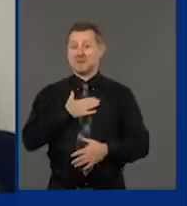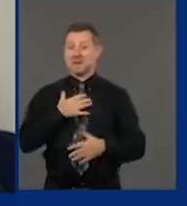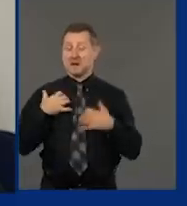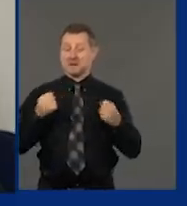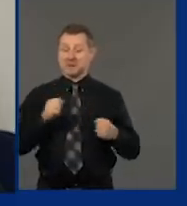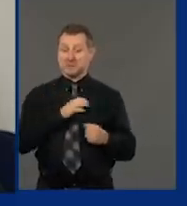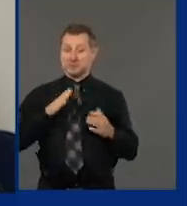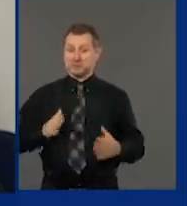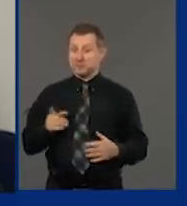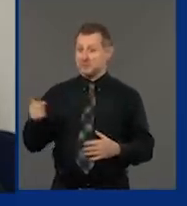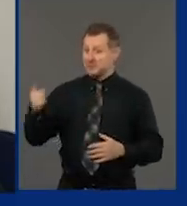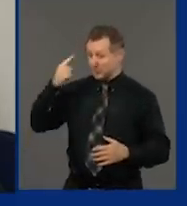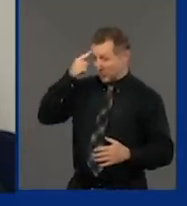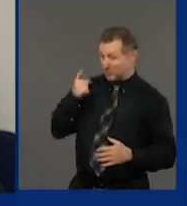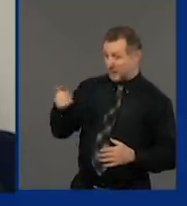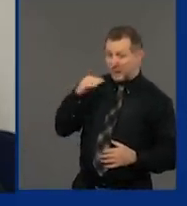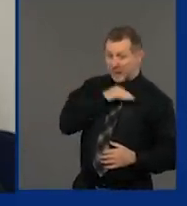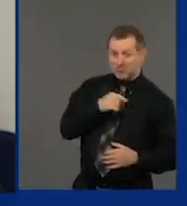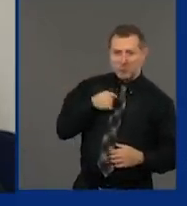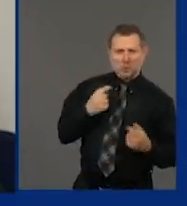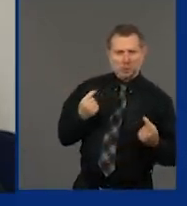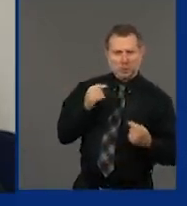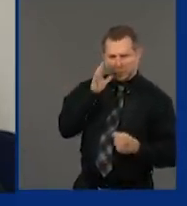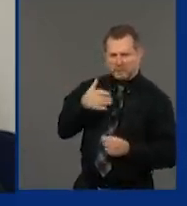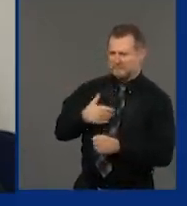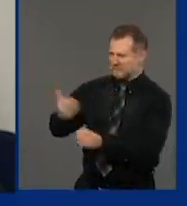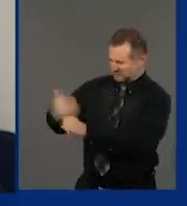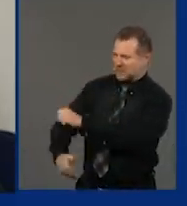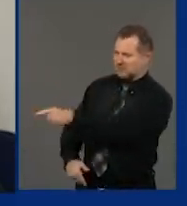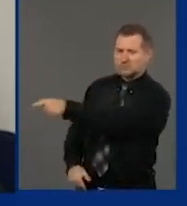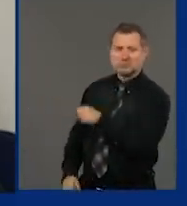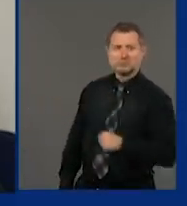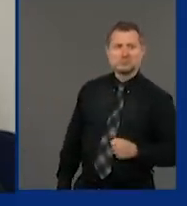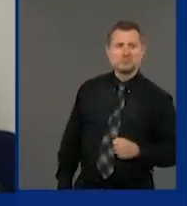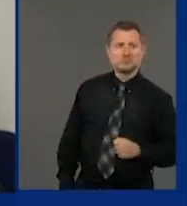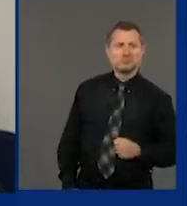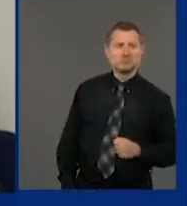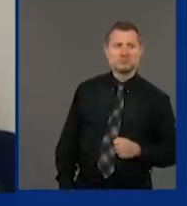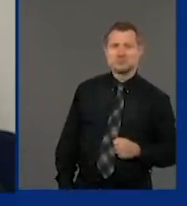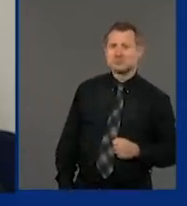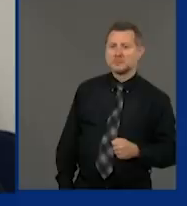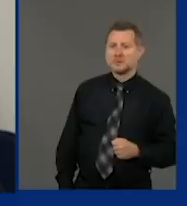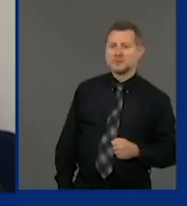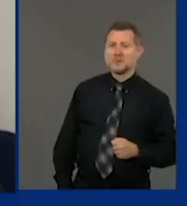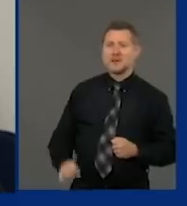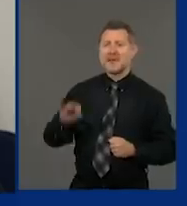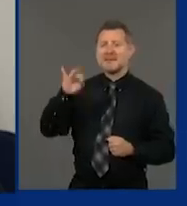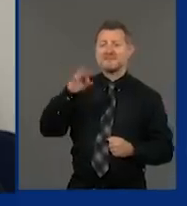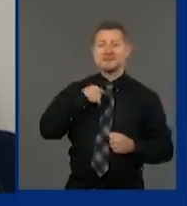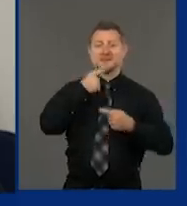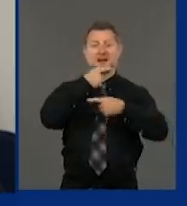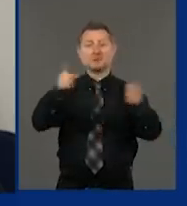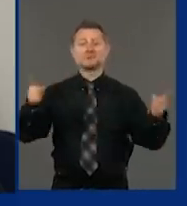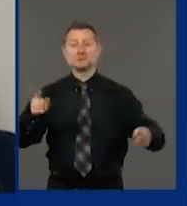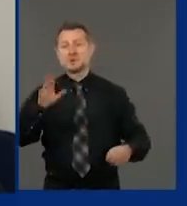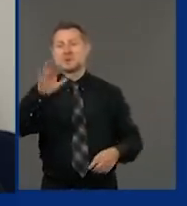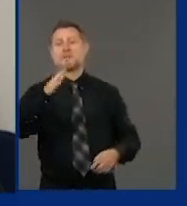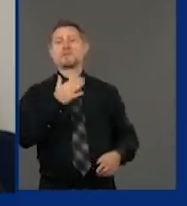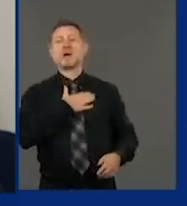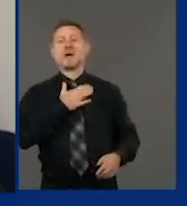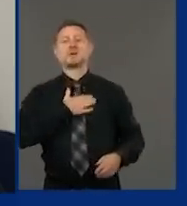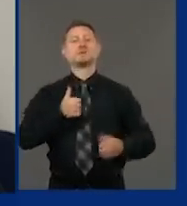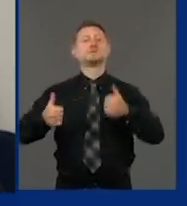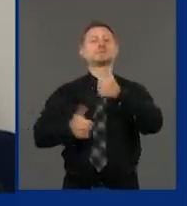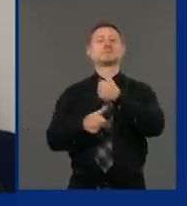was lying? I would fire him. If I said in this room, my health commissioner